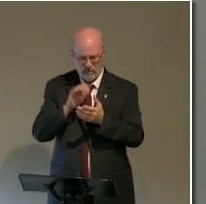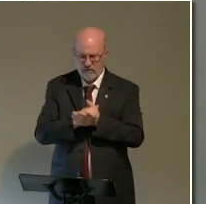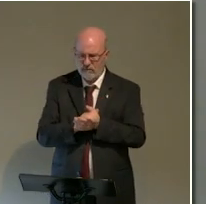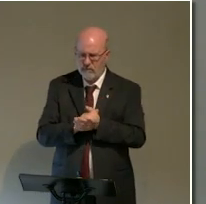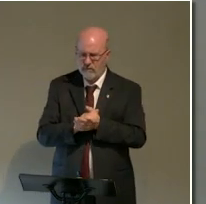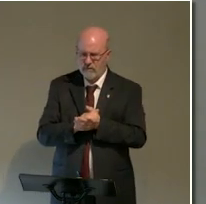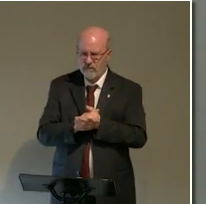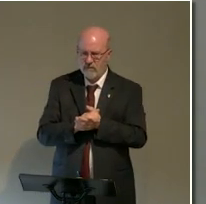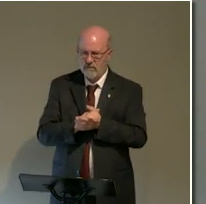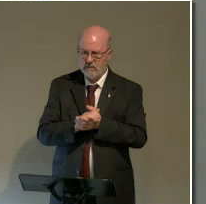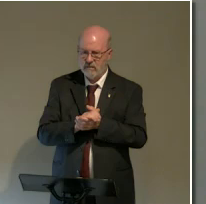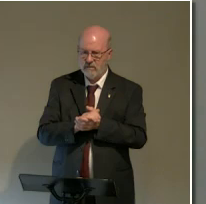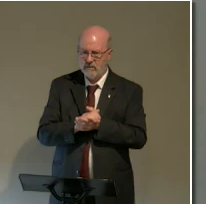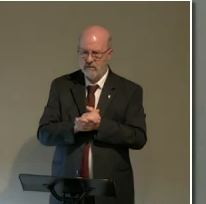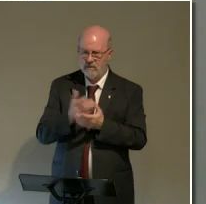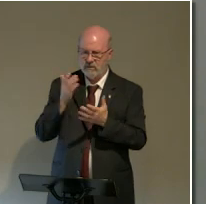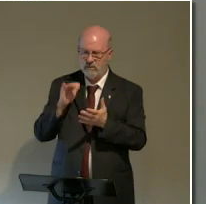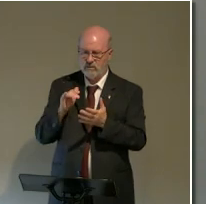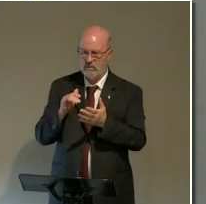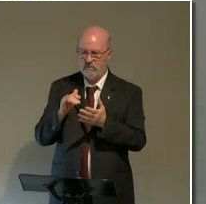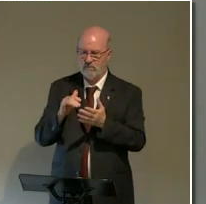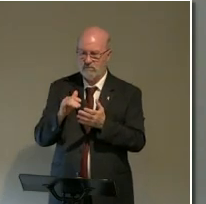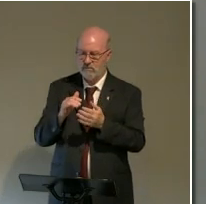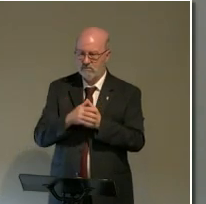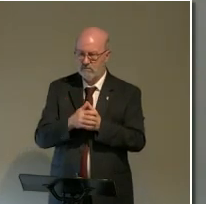it. And if you guys don't know it,